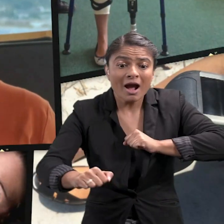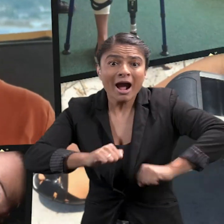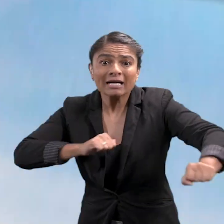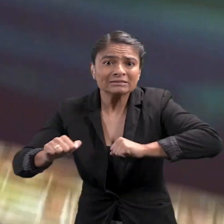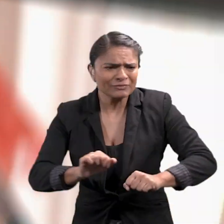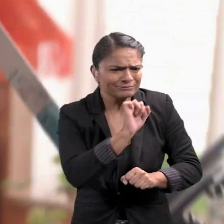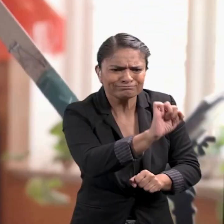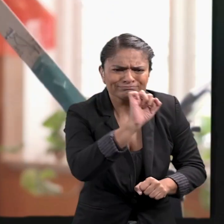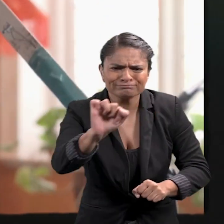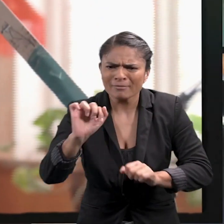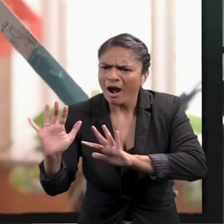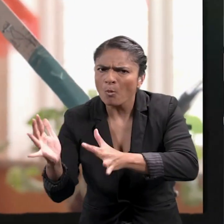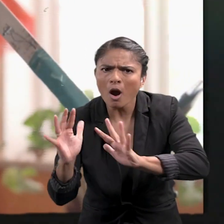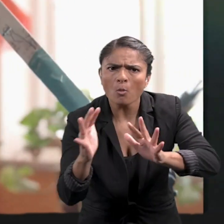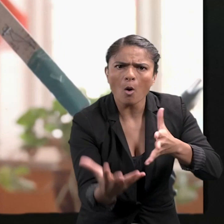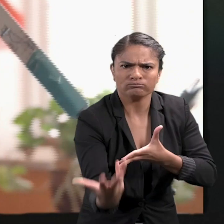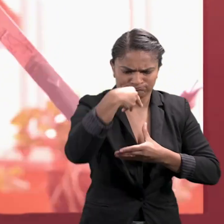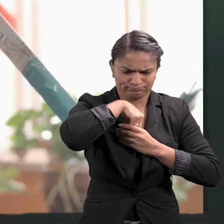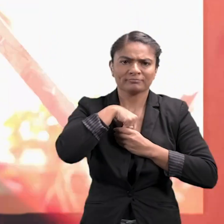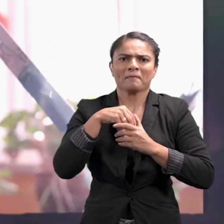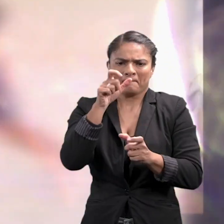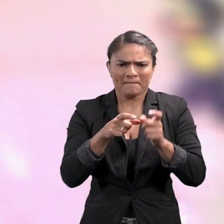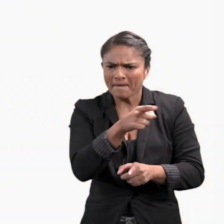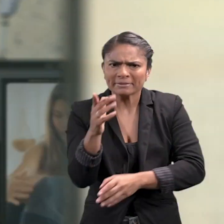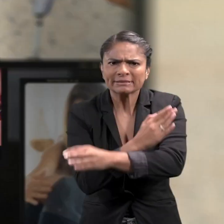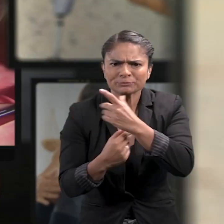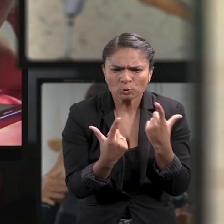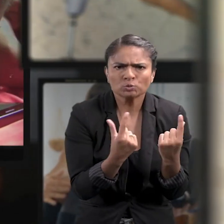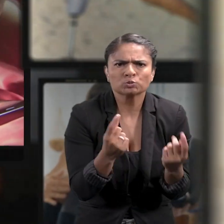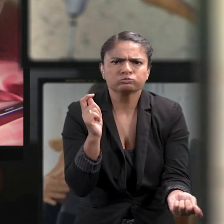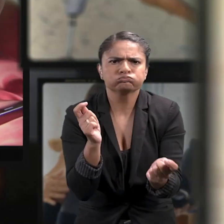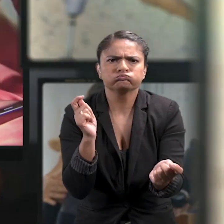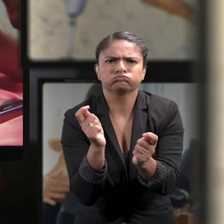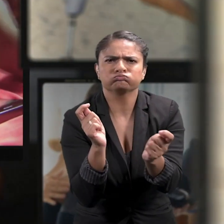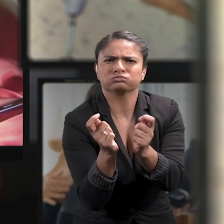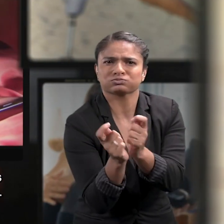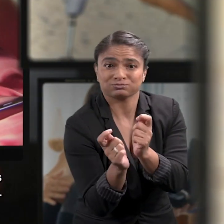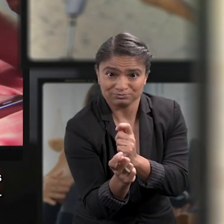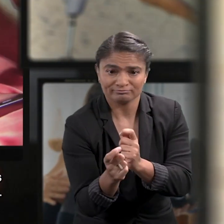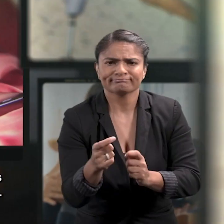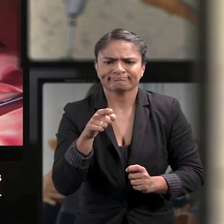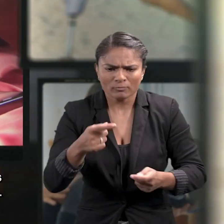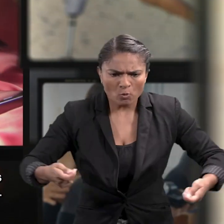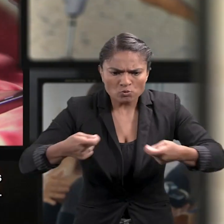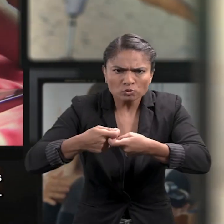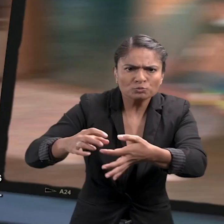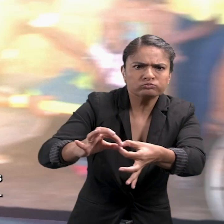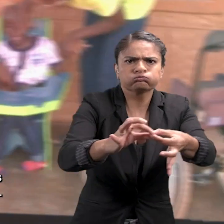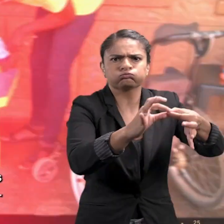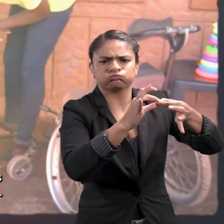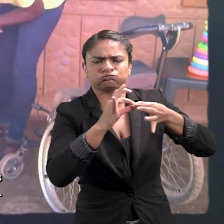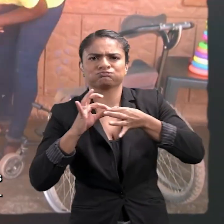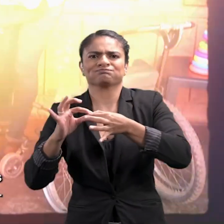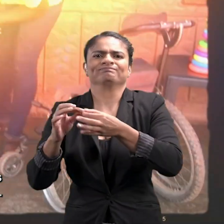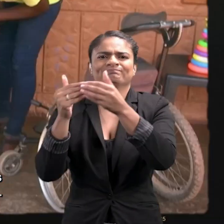takes us on a journey of taking lessons from persons with disabilities and how we must do things differently to unleash the contribution persons